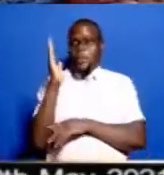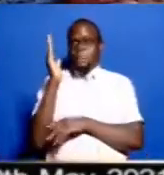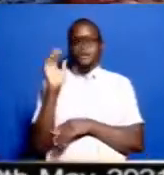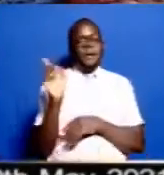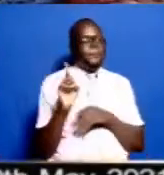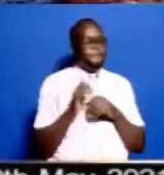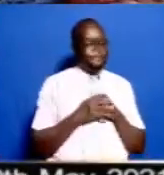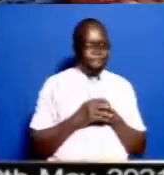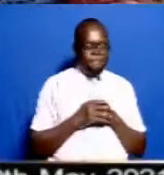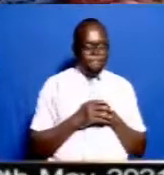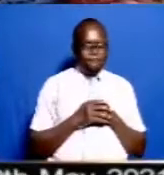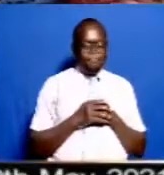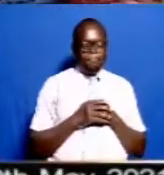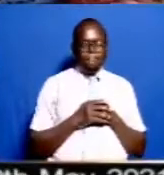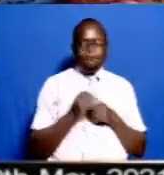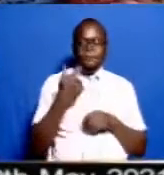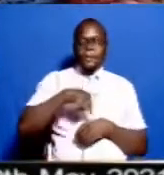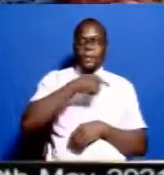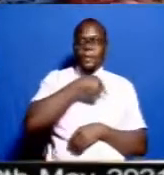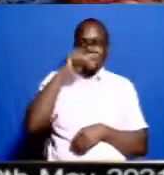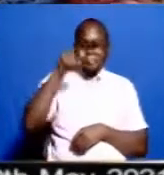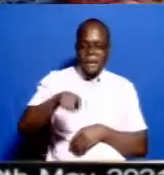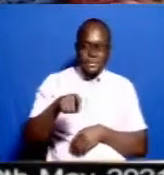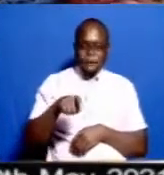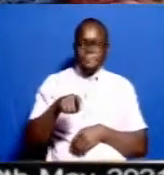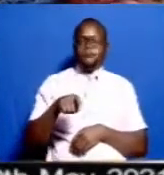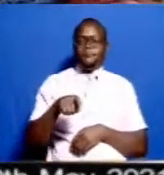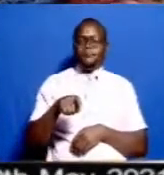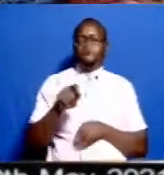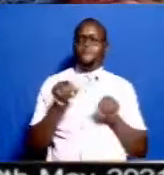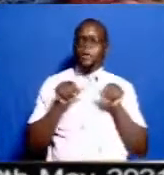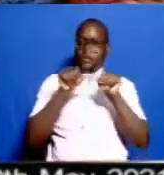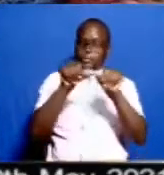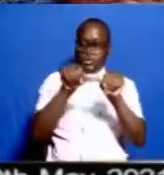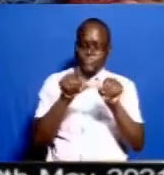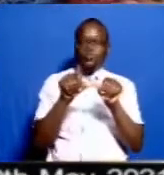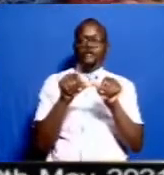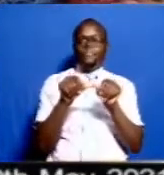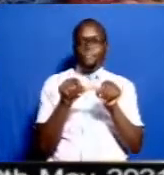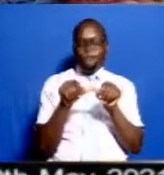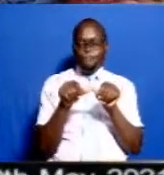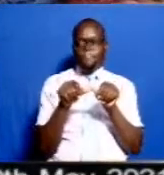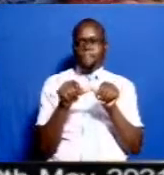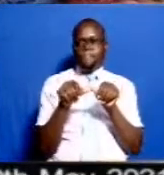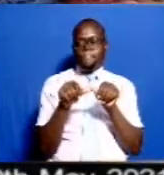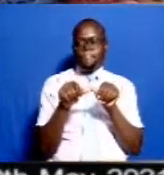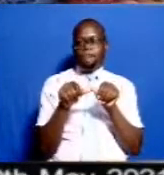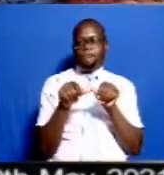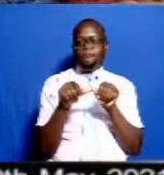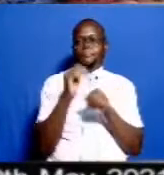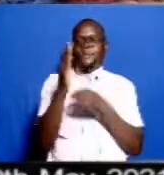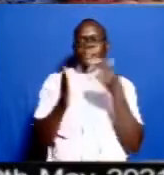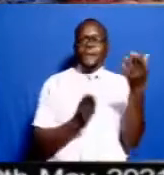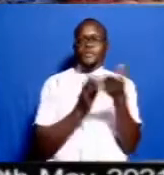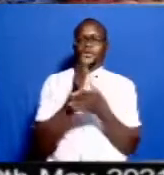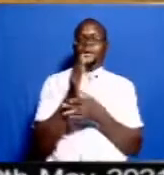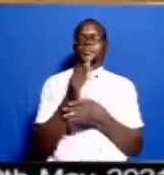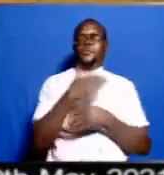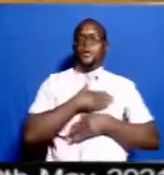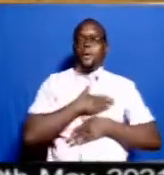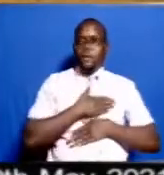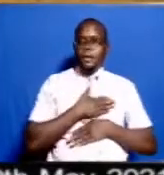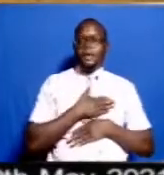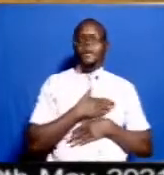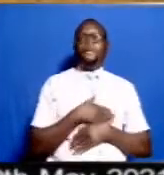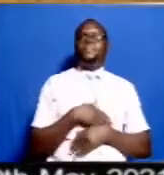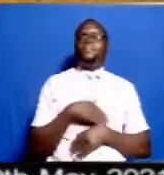Chair. Speaker. And we must continue, Madam Speaker, to ensure. Honorable Didmas, we are in